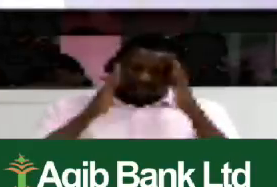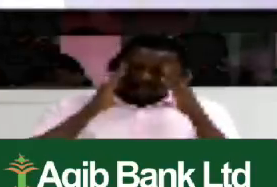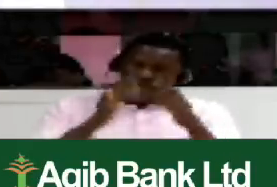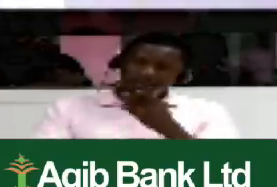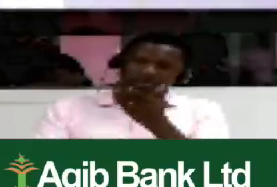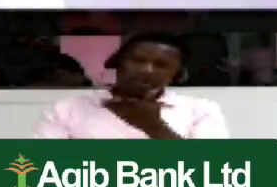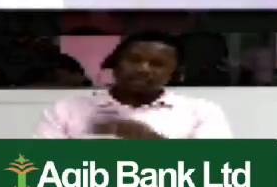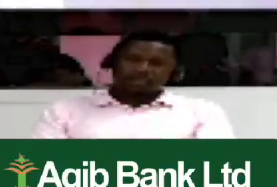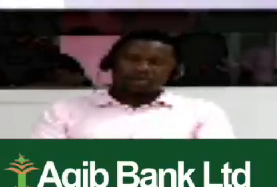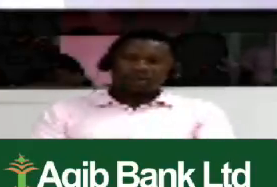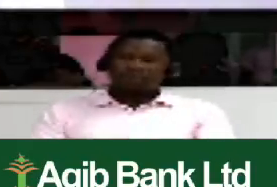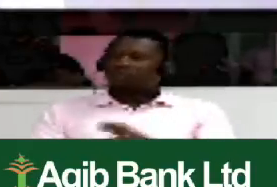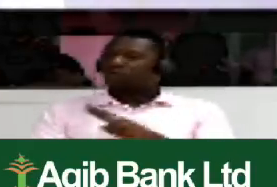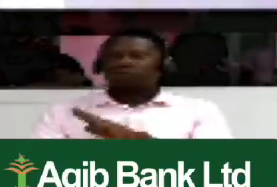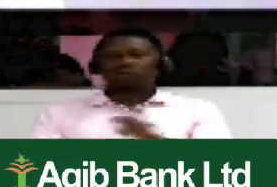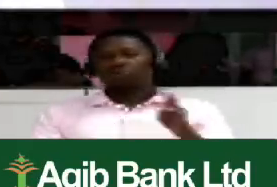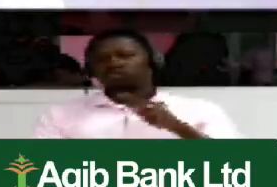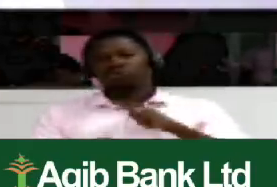not normal.